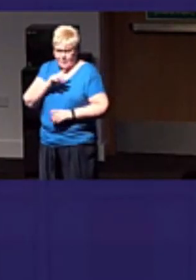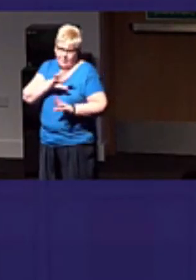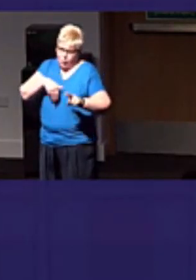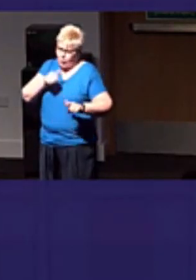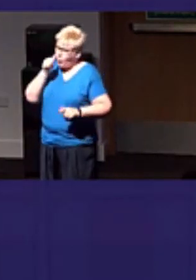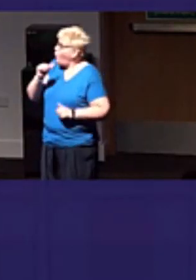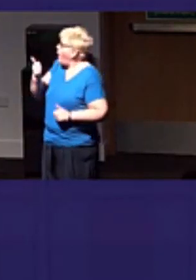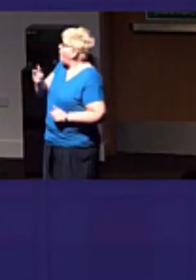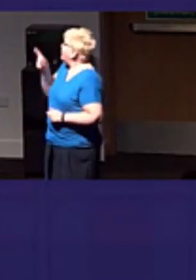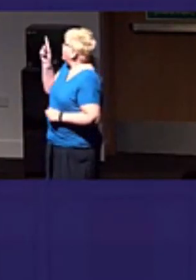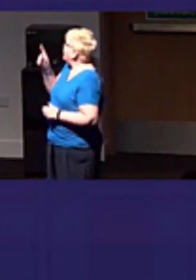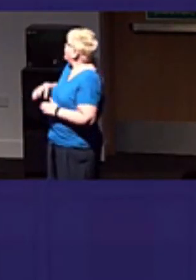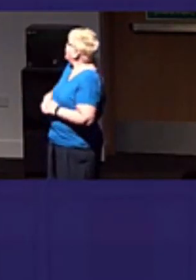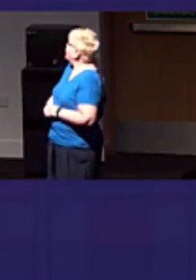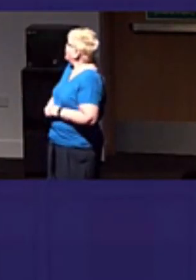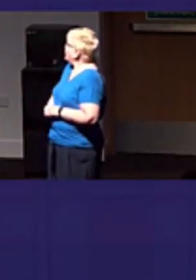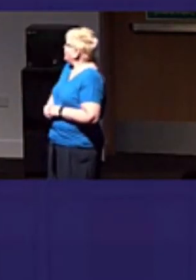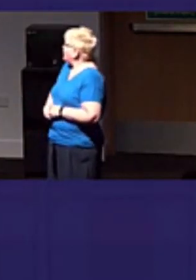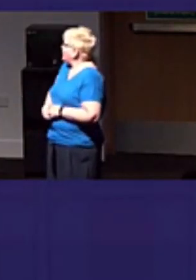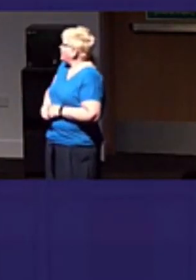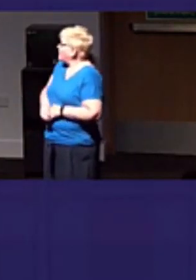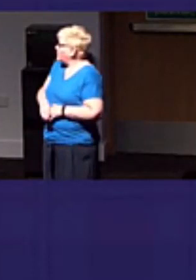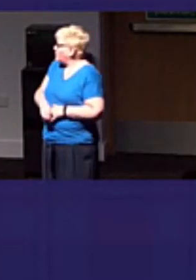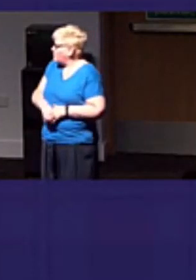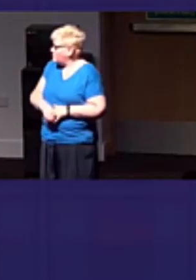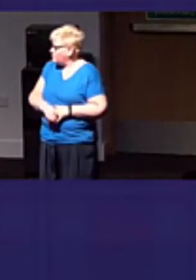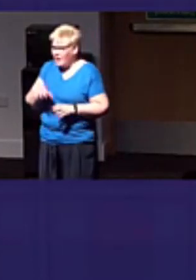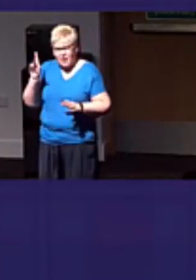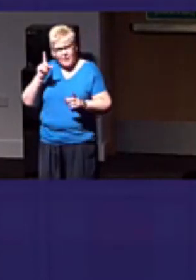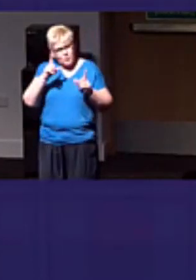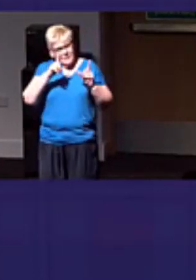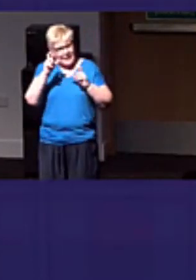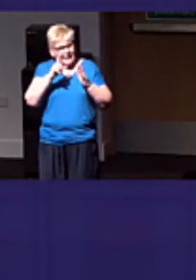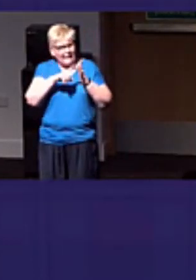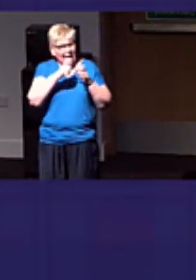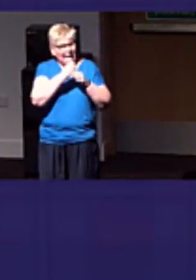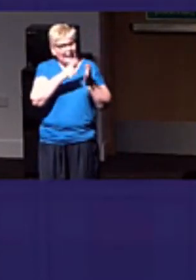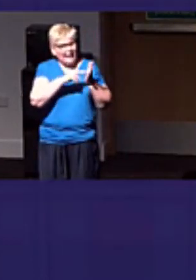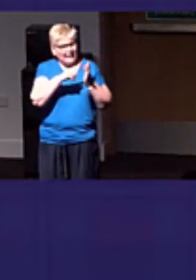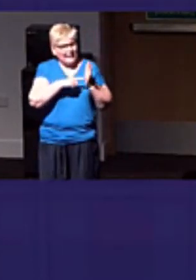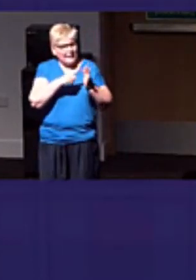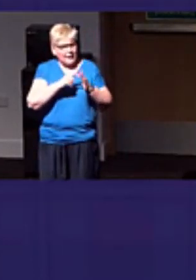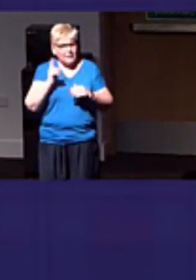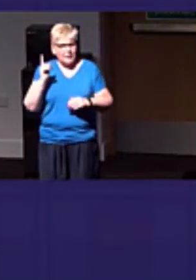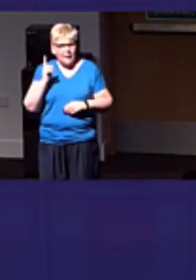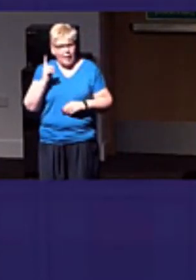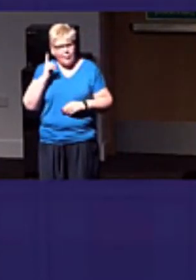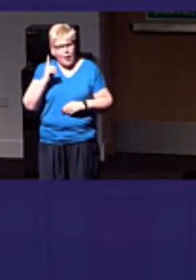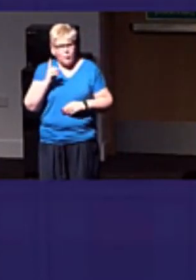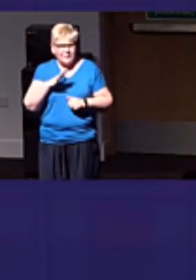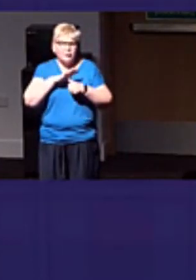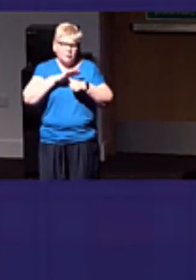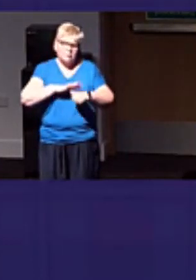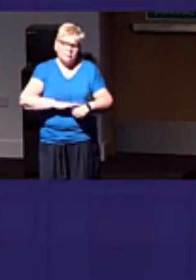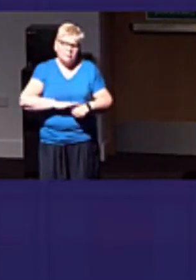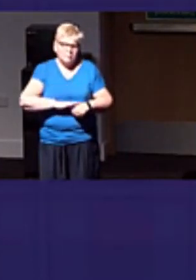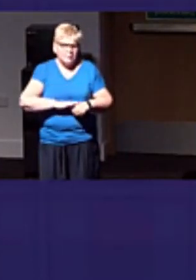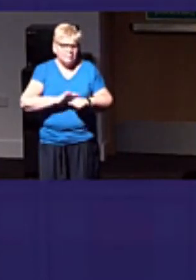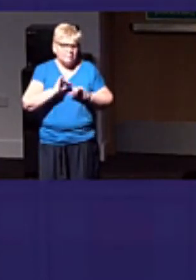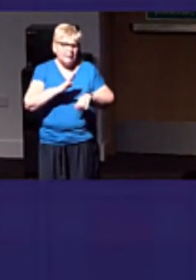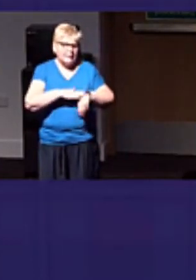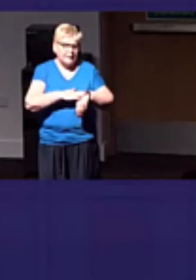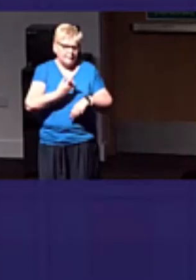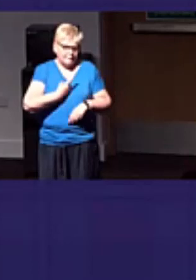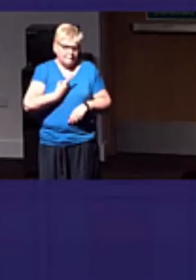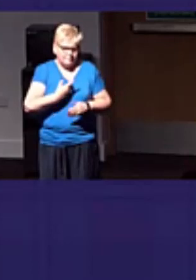Louise. This is taken at Ignite 2019. I was in a dark time back then. You couldn't tell, because I'm always very